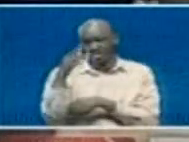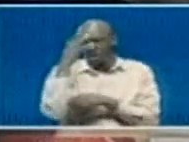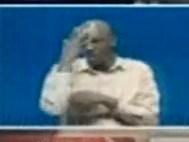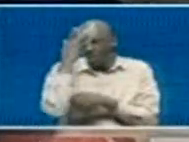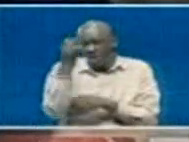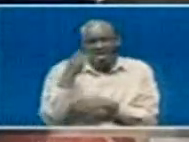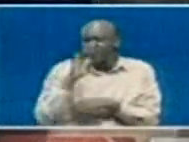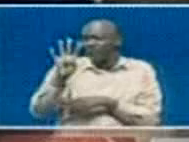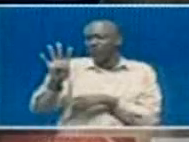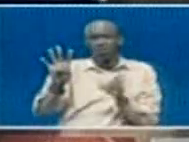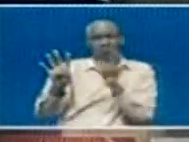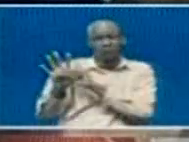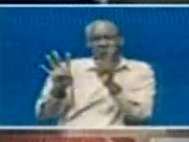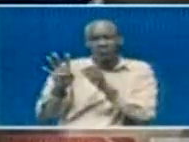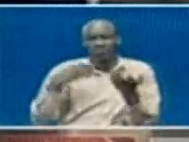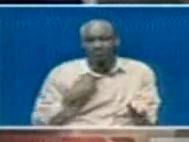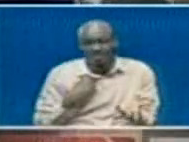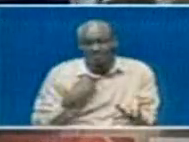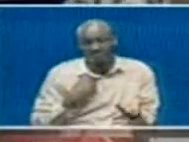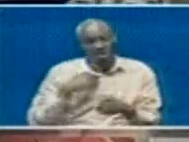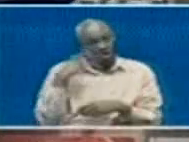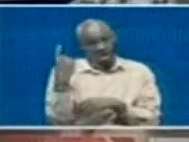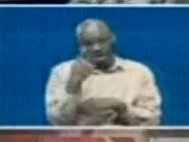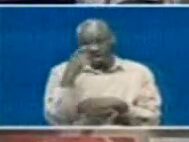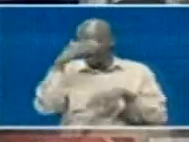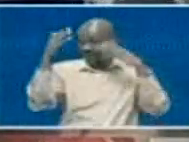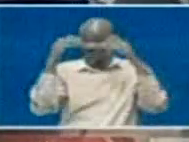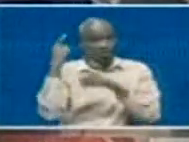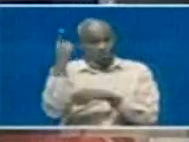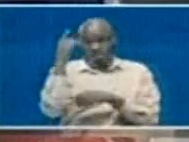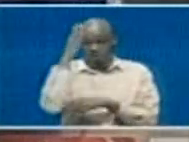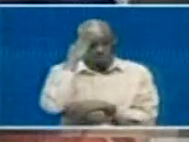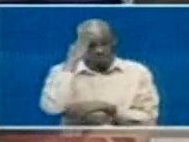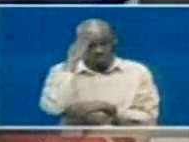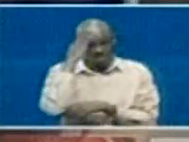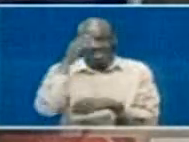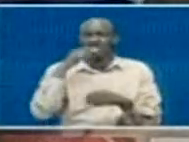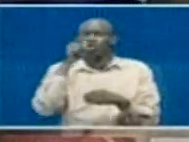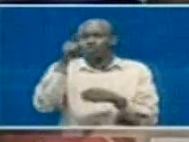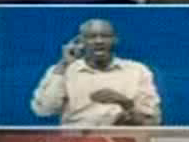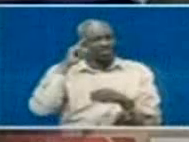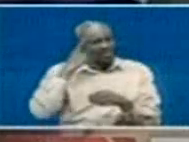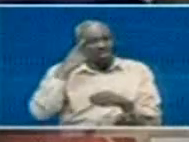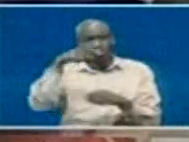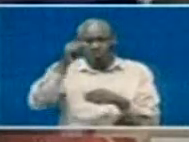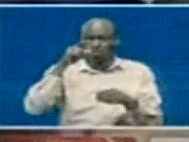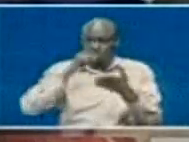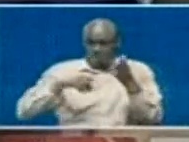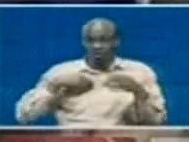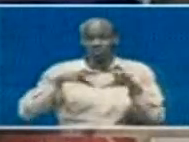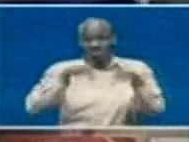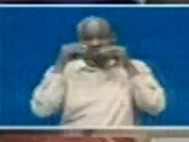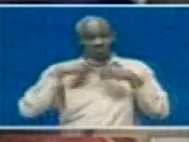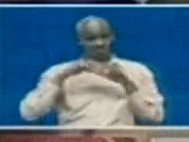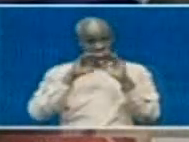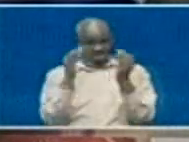highway. Why then and for them, heaven only knows. I guess it's not what you